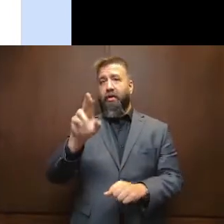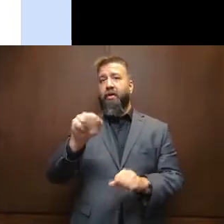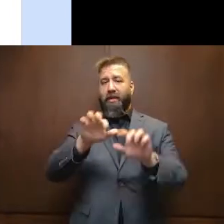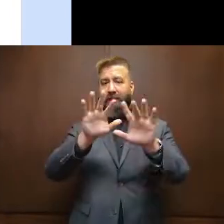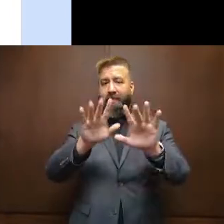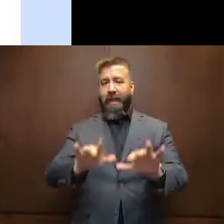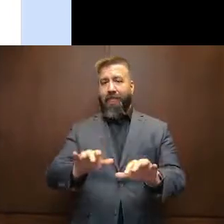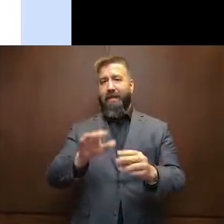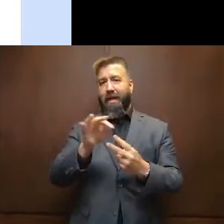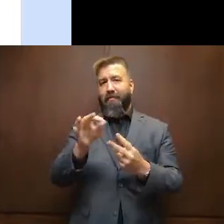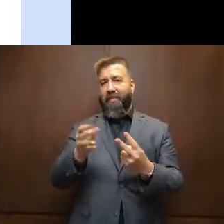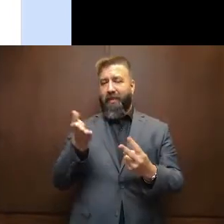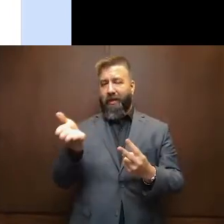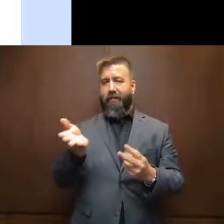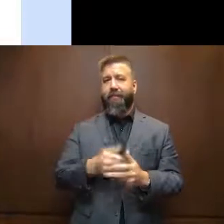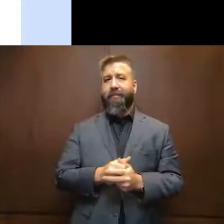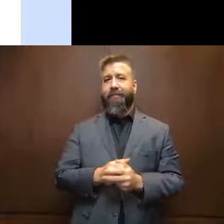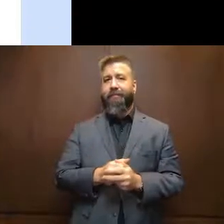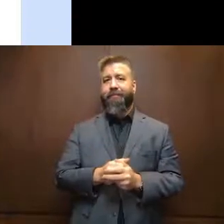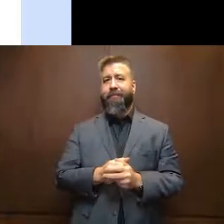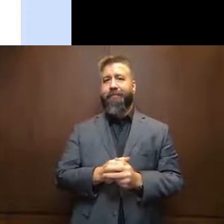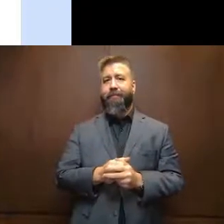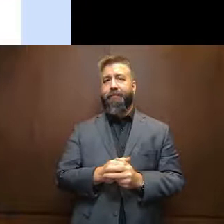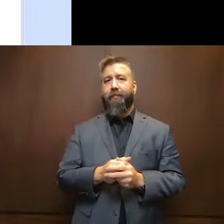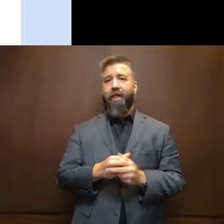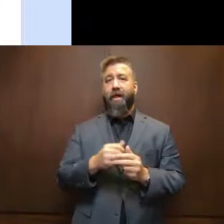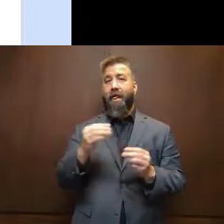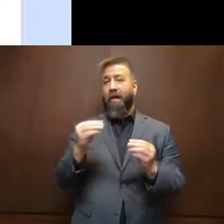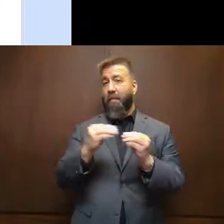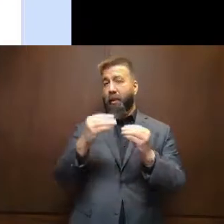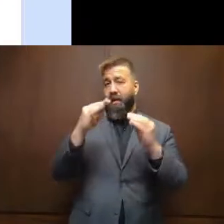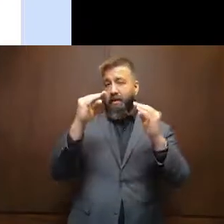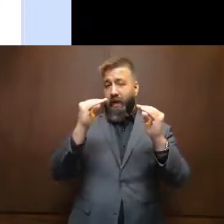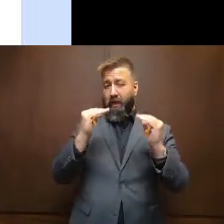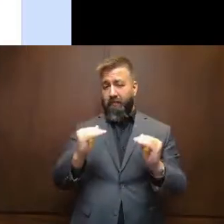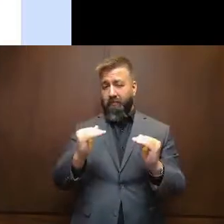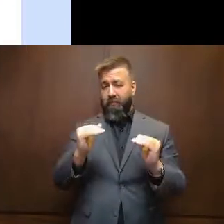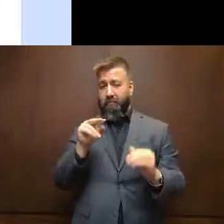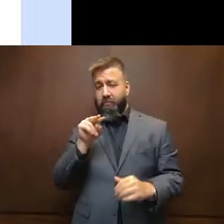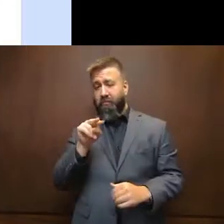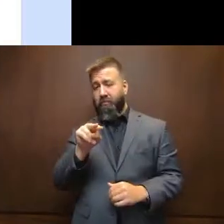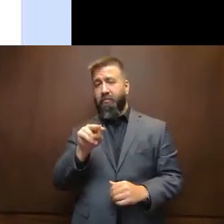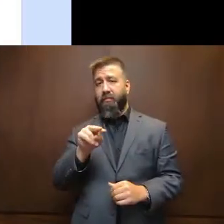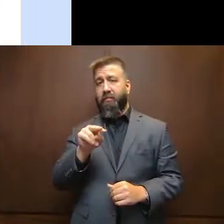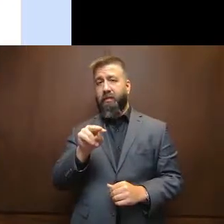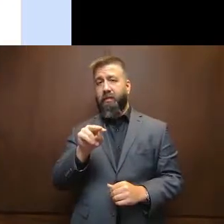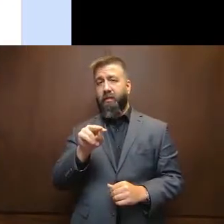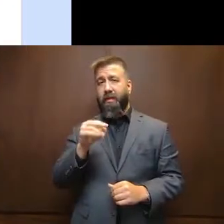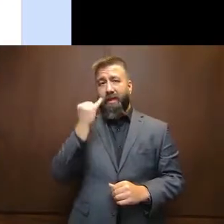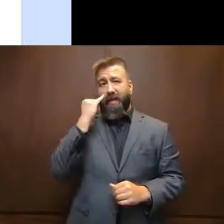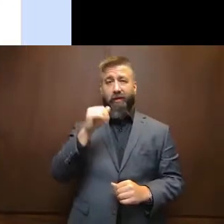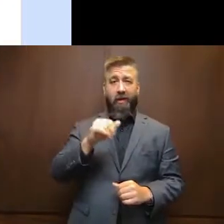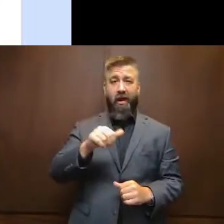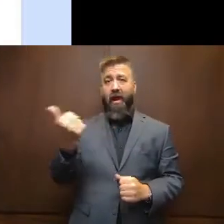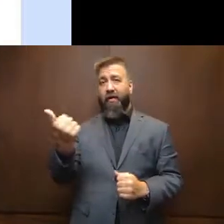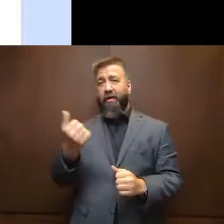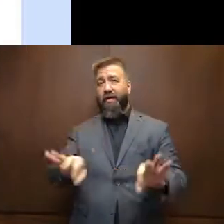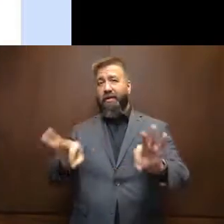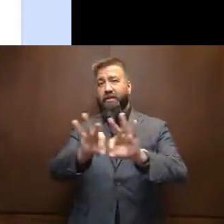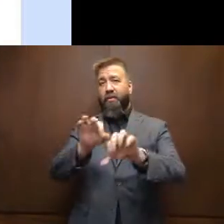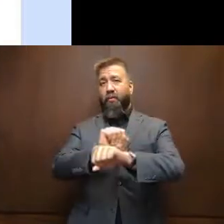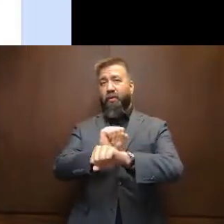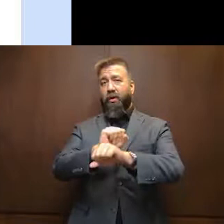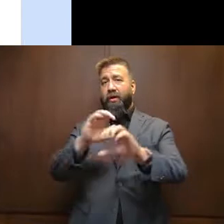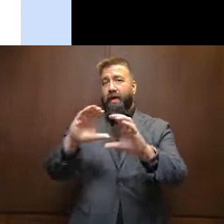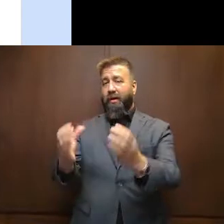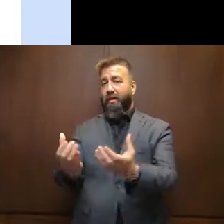there. Following a little further down, if you are in the other essential worker category, there are